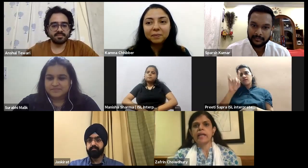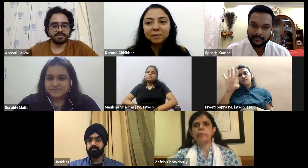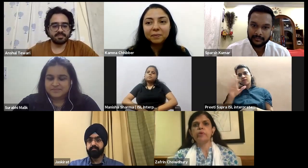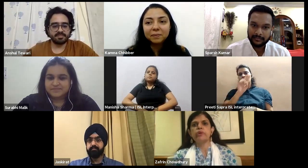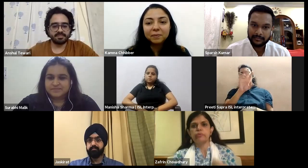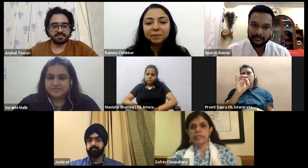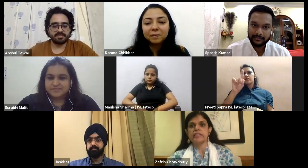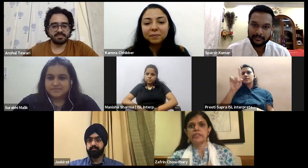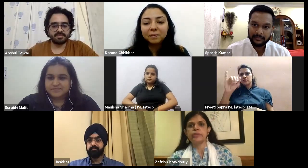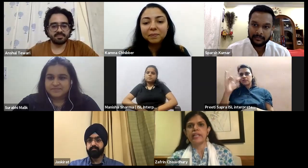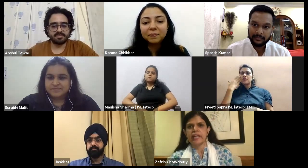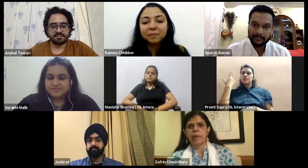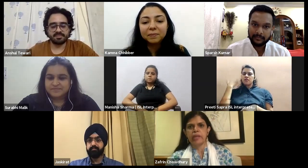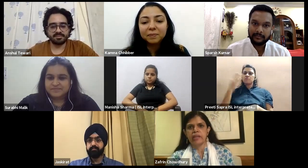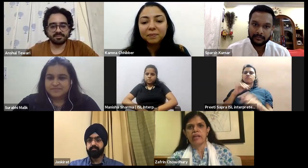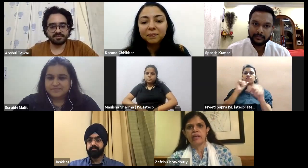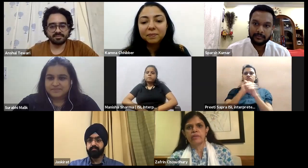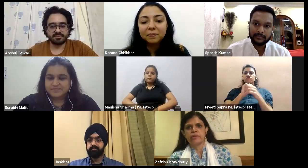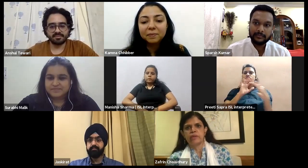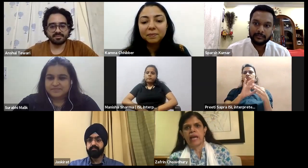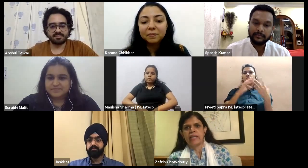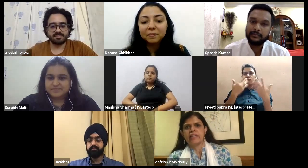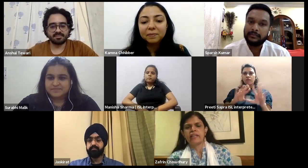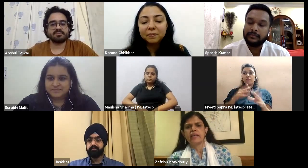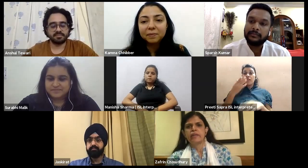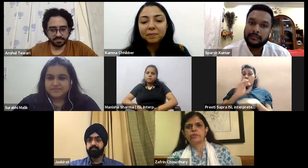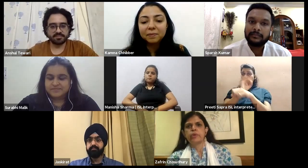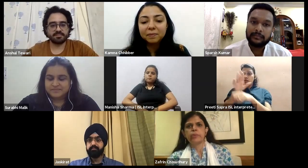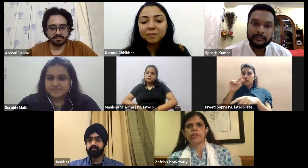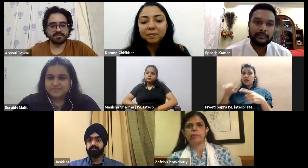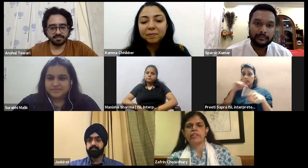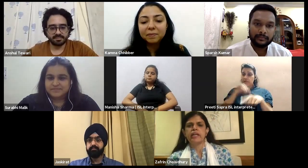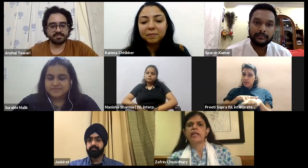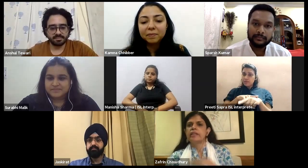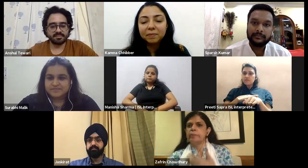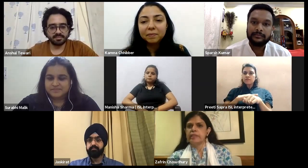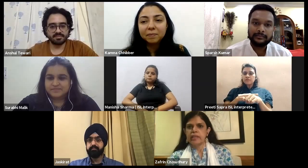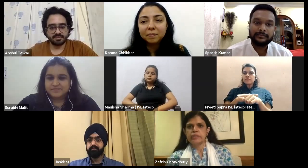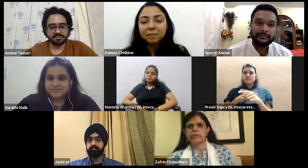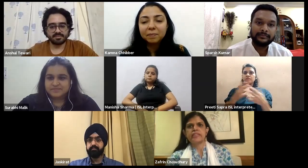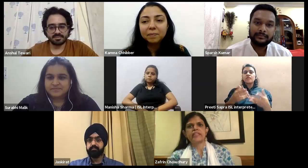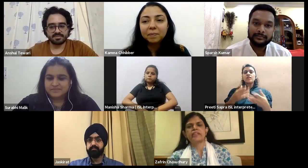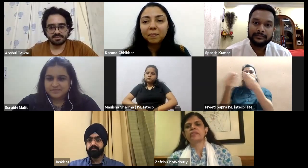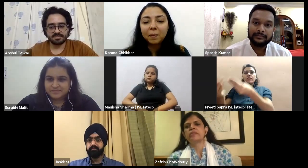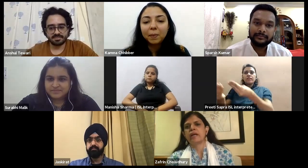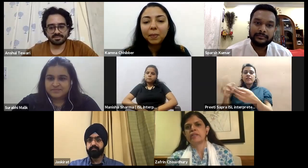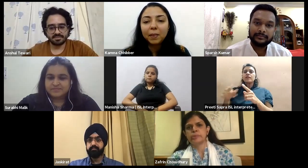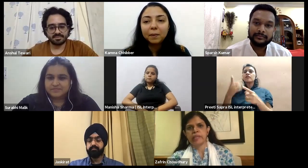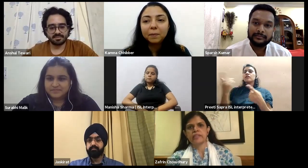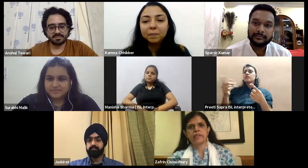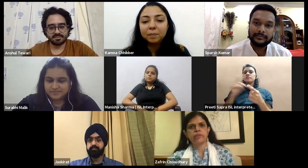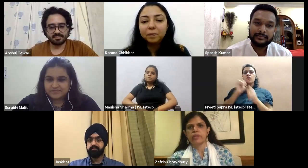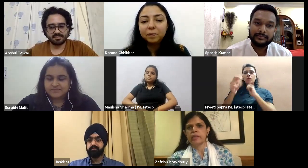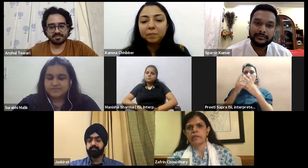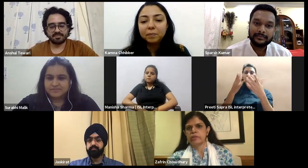at the time of COVID, this is really coming, handy to work with the media. The media literacy that other